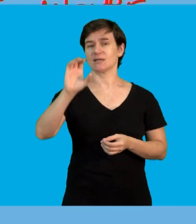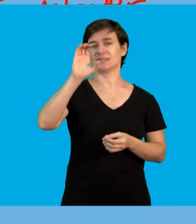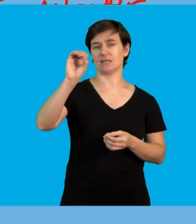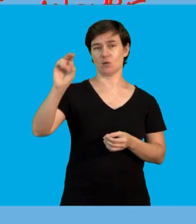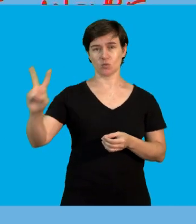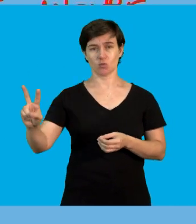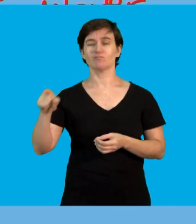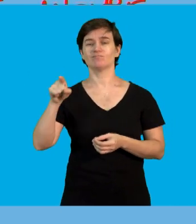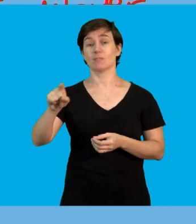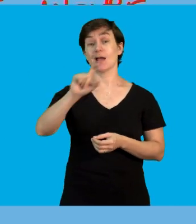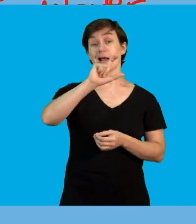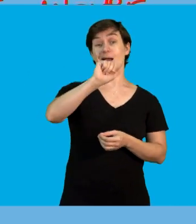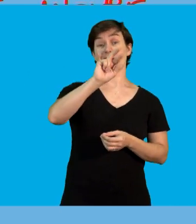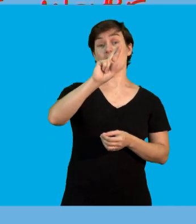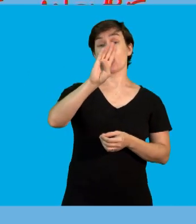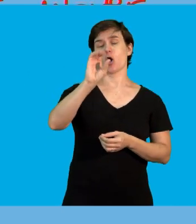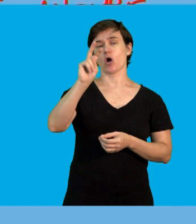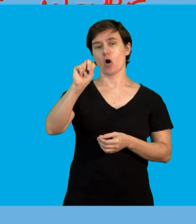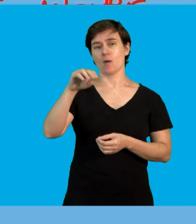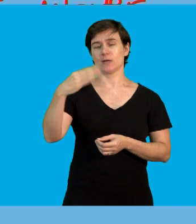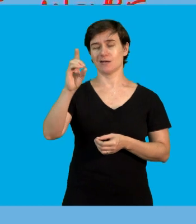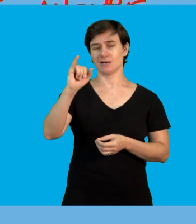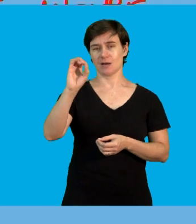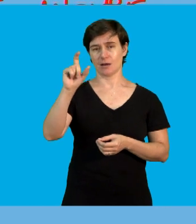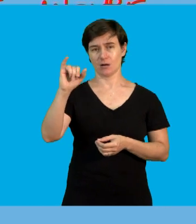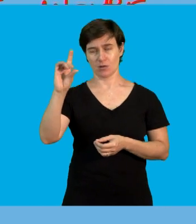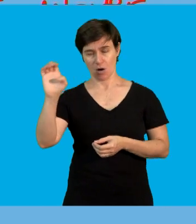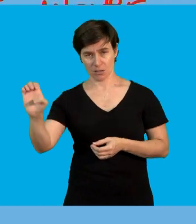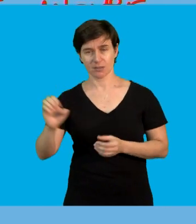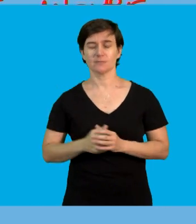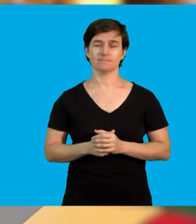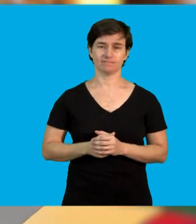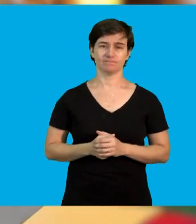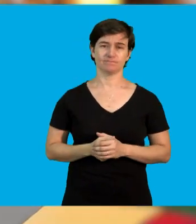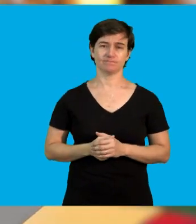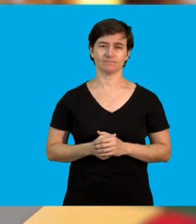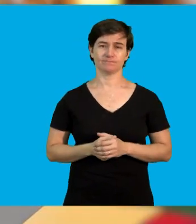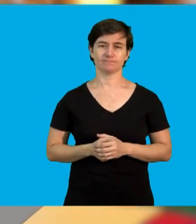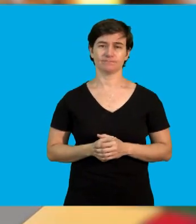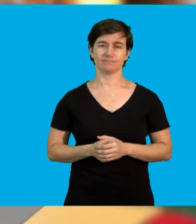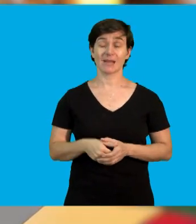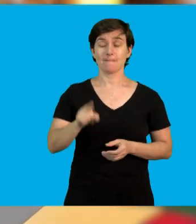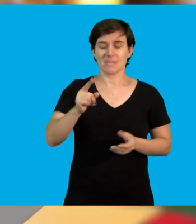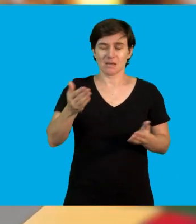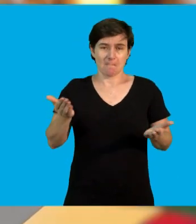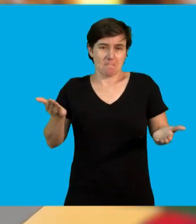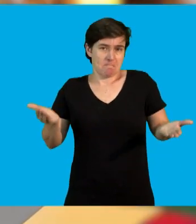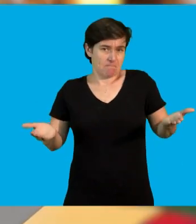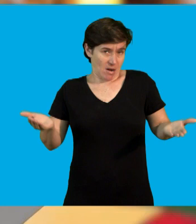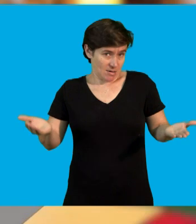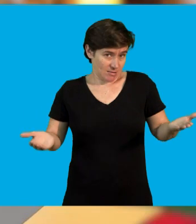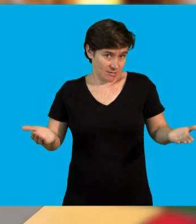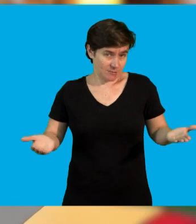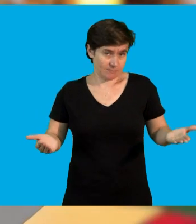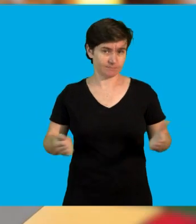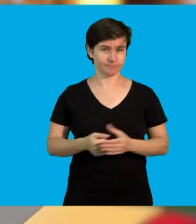be CO2, which is our carbon dioxide. So on this reaction, you need to note that there needs to be